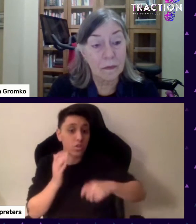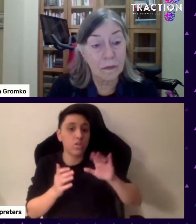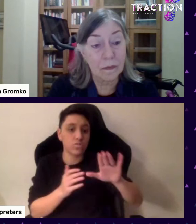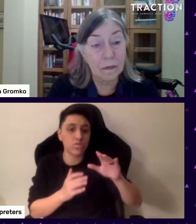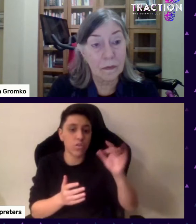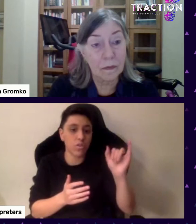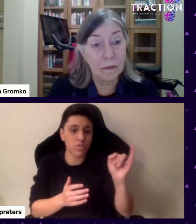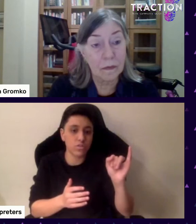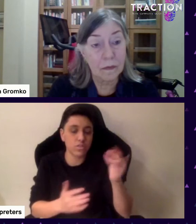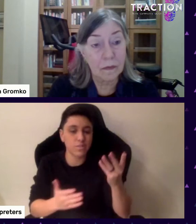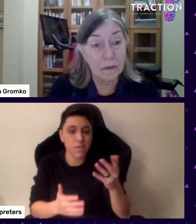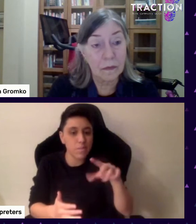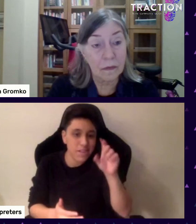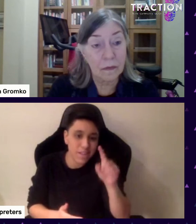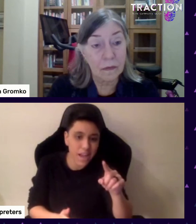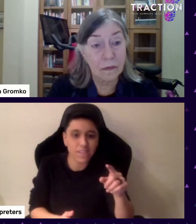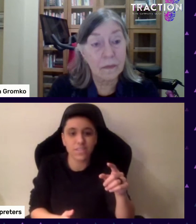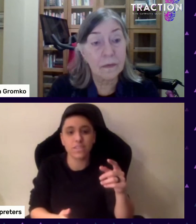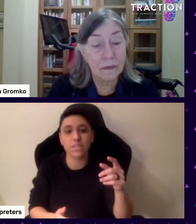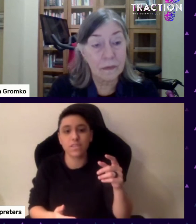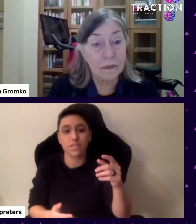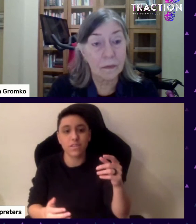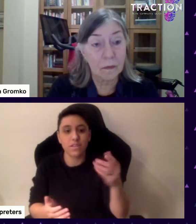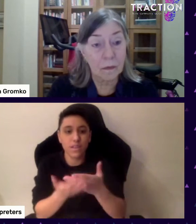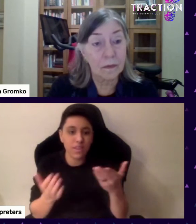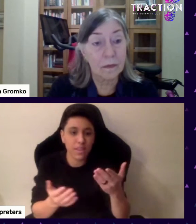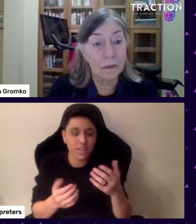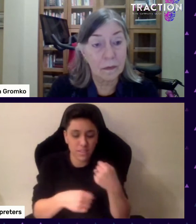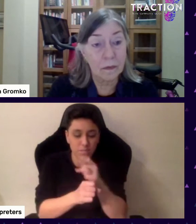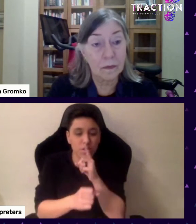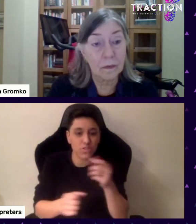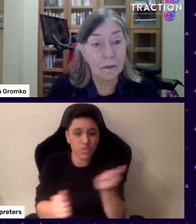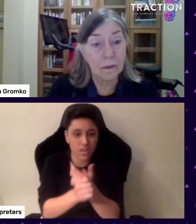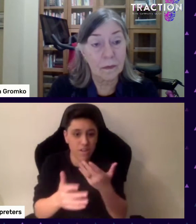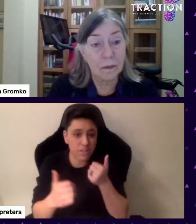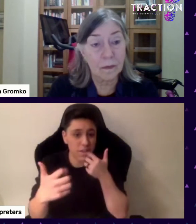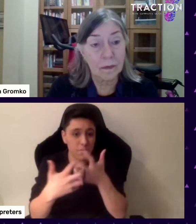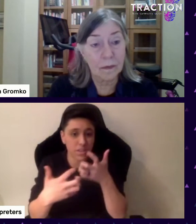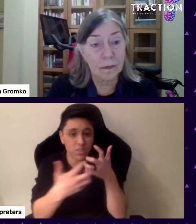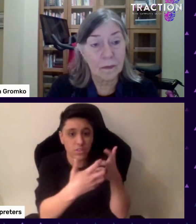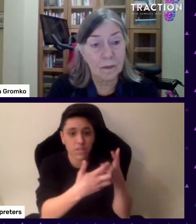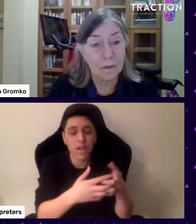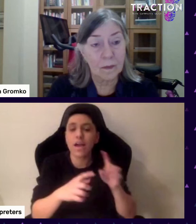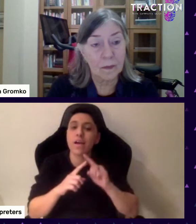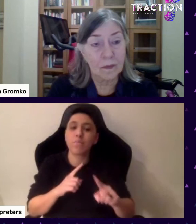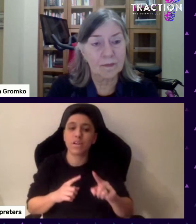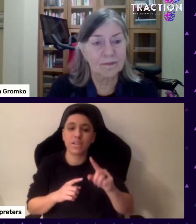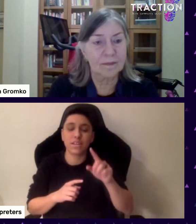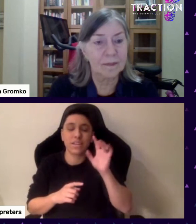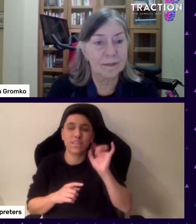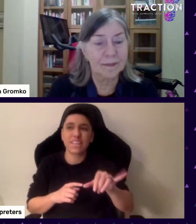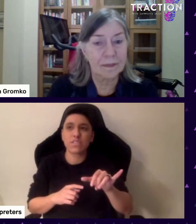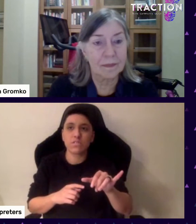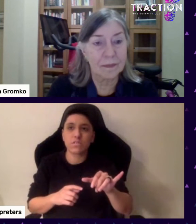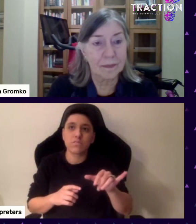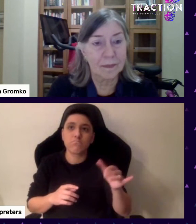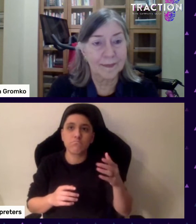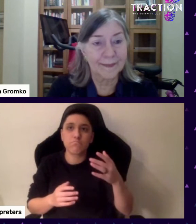asking questions to make sure that everything matches legally. But that should be a really upfront discussion about